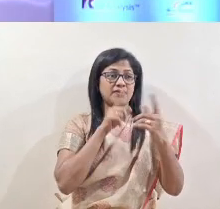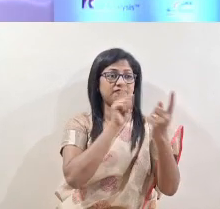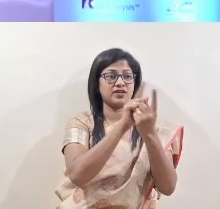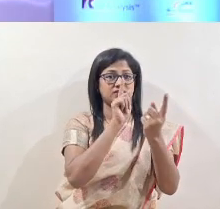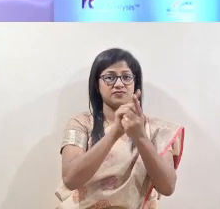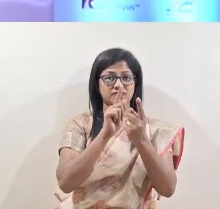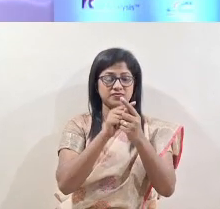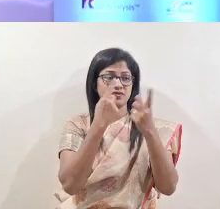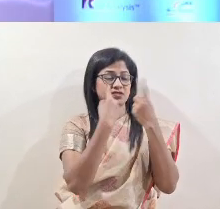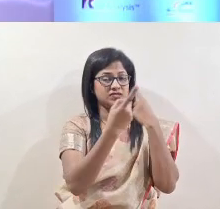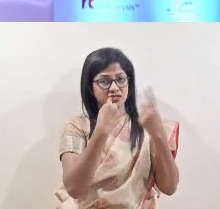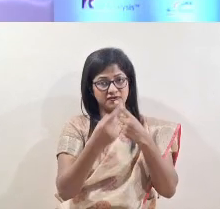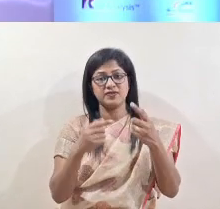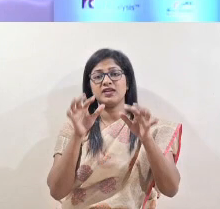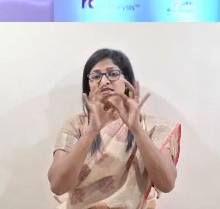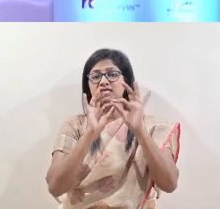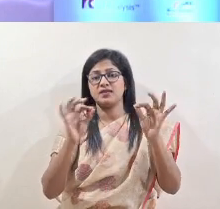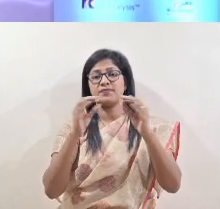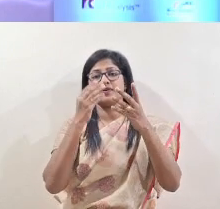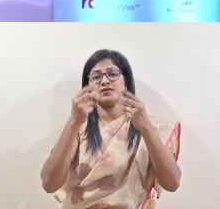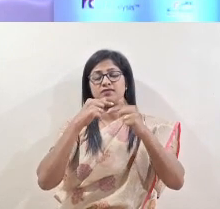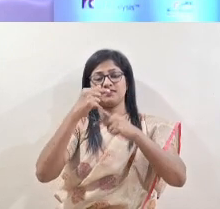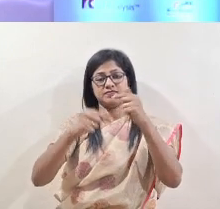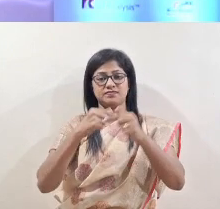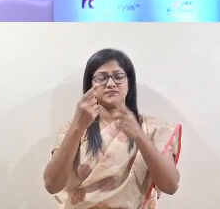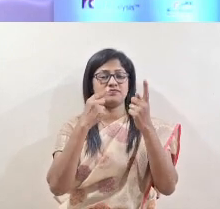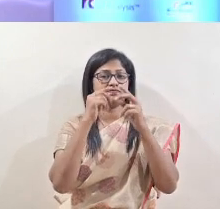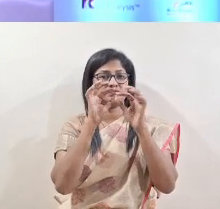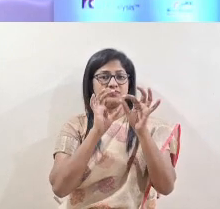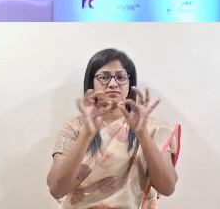and simple random sampling was done.